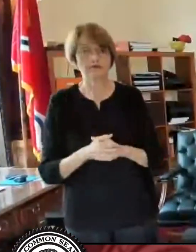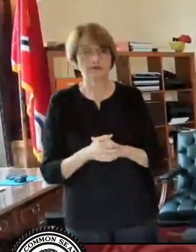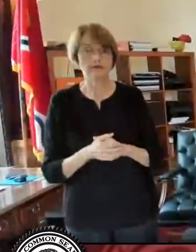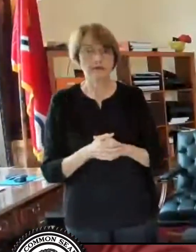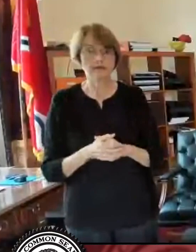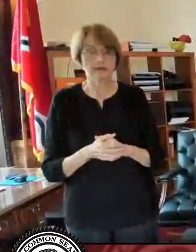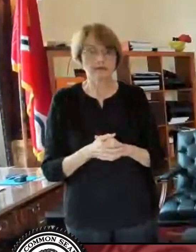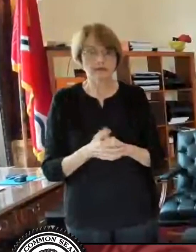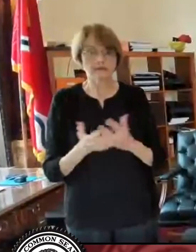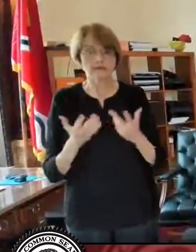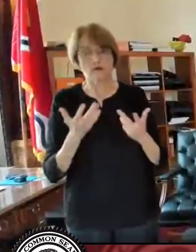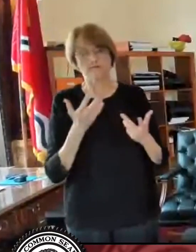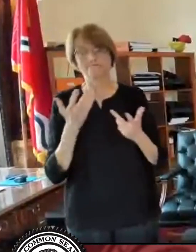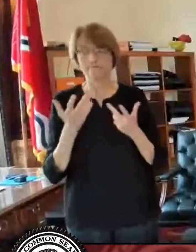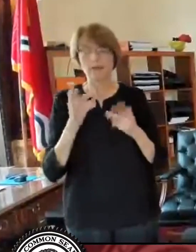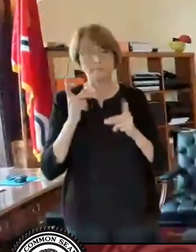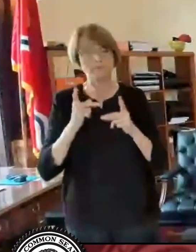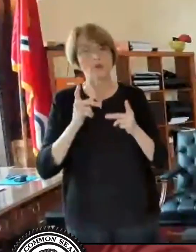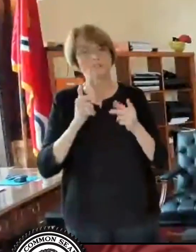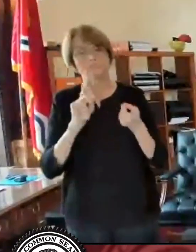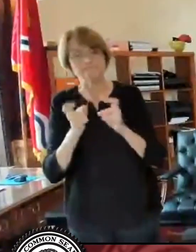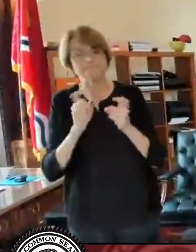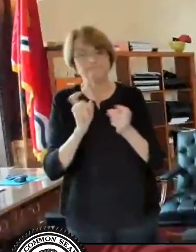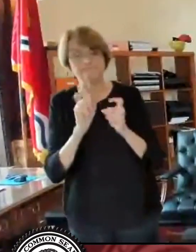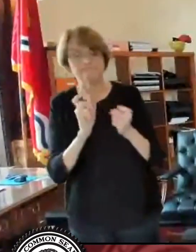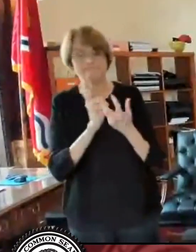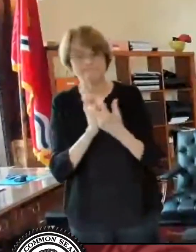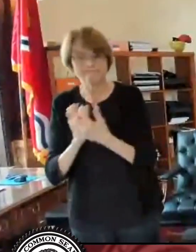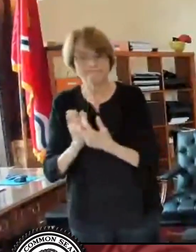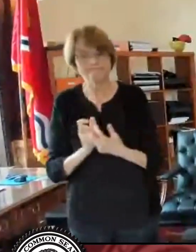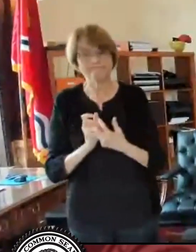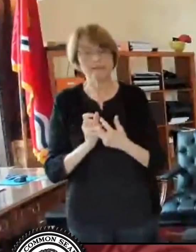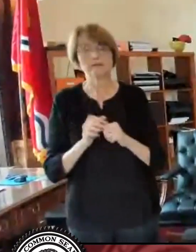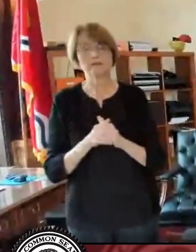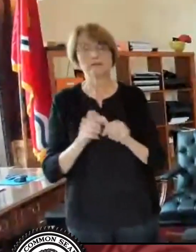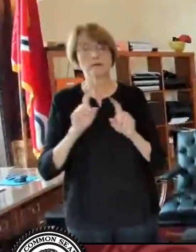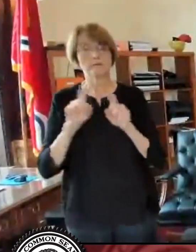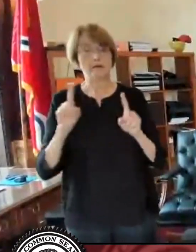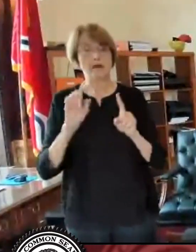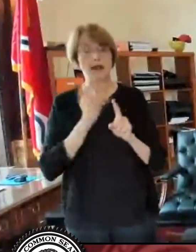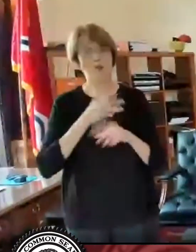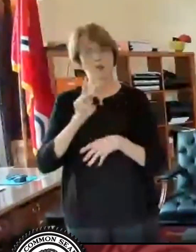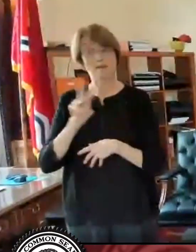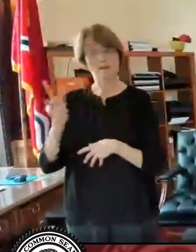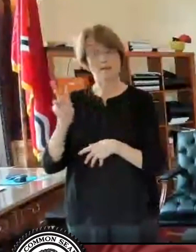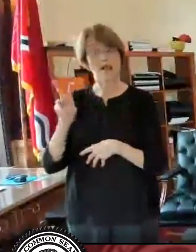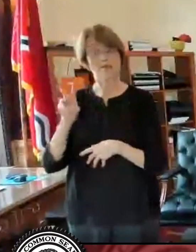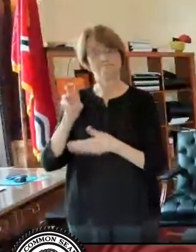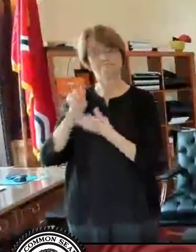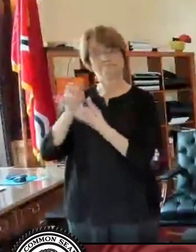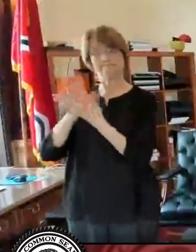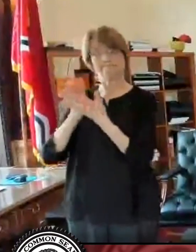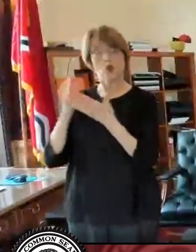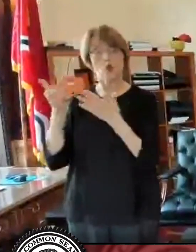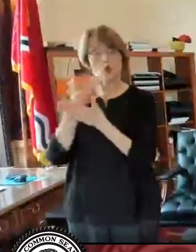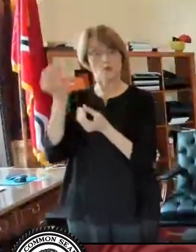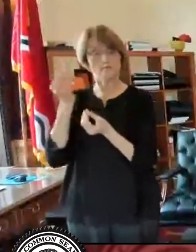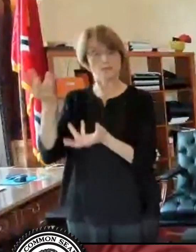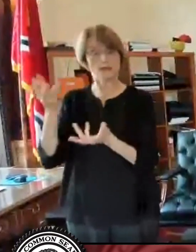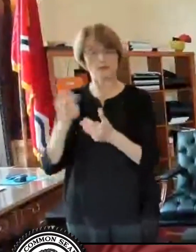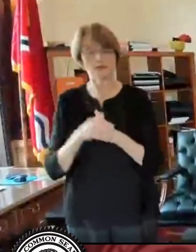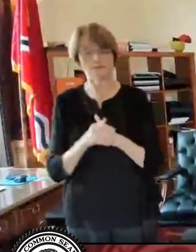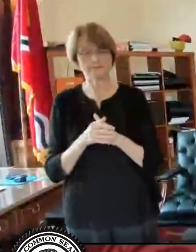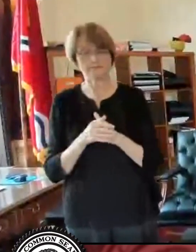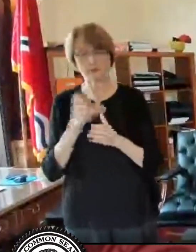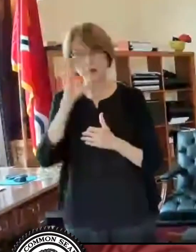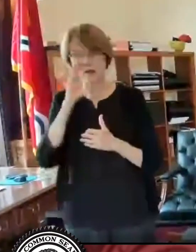everybody's making those adjustments. But there is some new information on our website with regard to, I'm looking for the date on this.